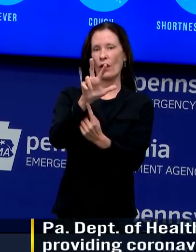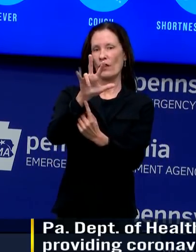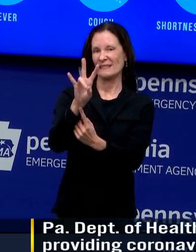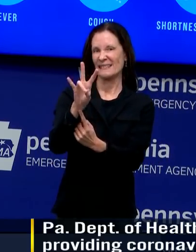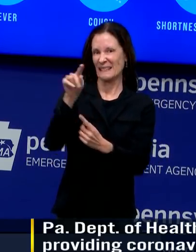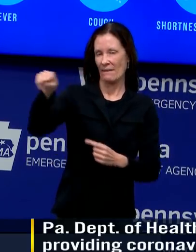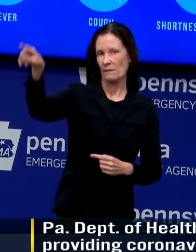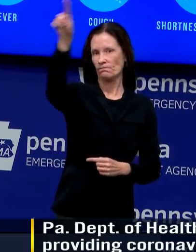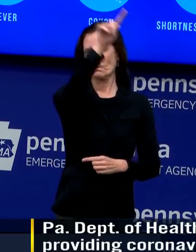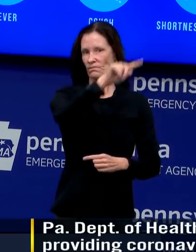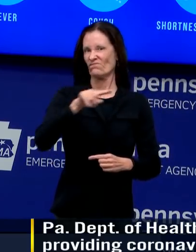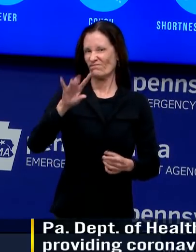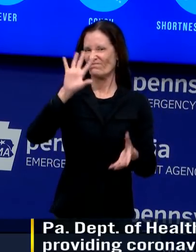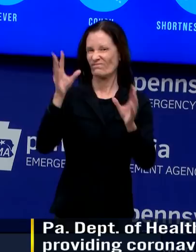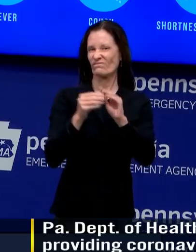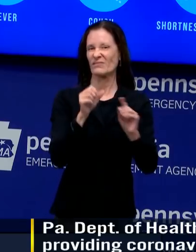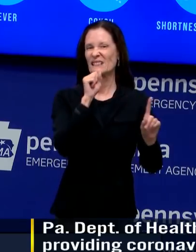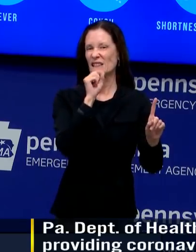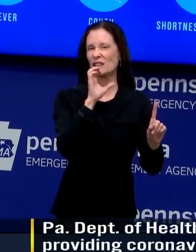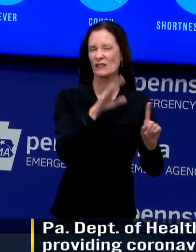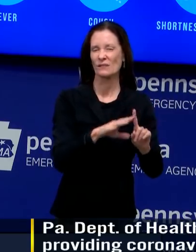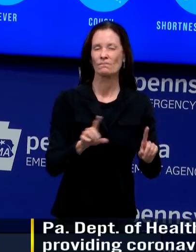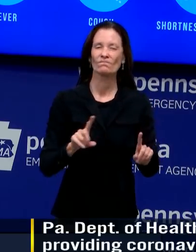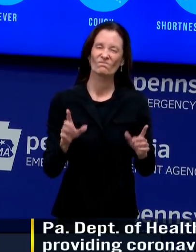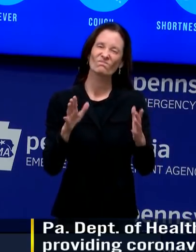1,662 deaths. This includes